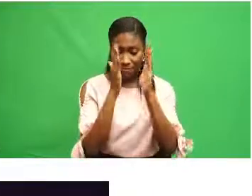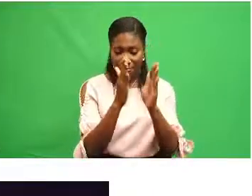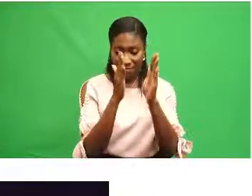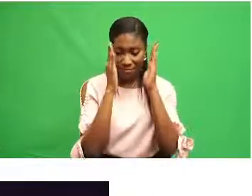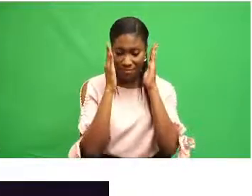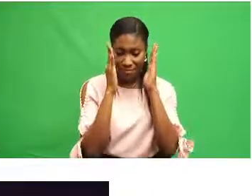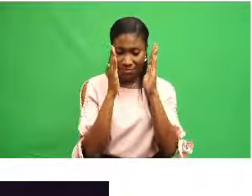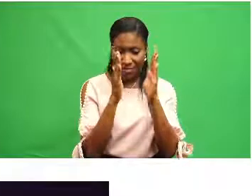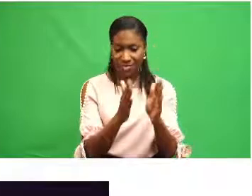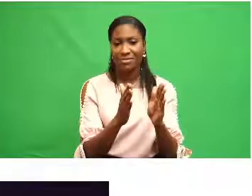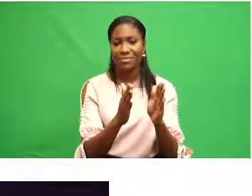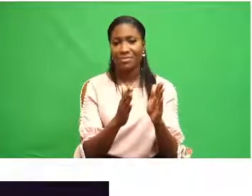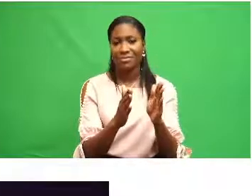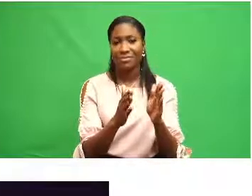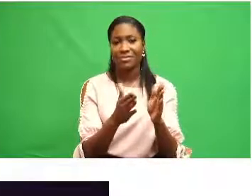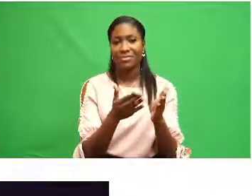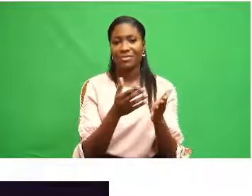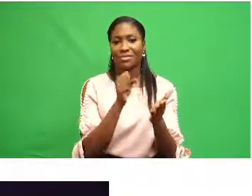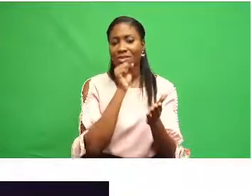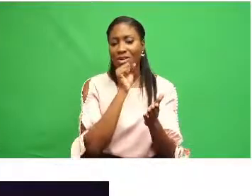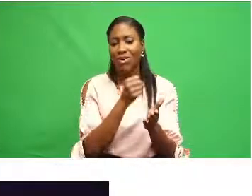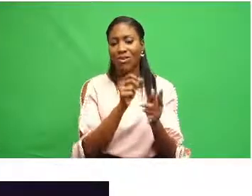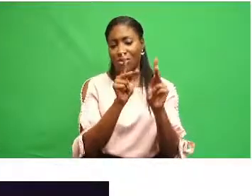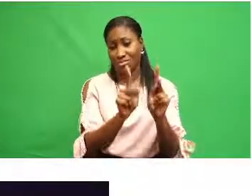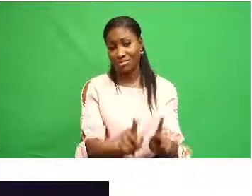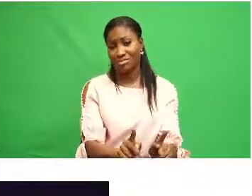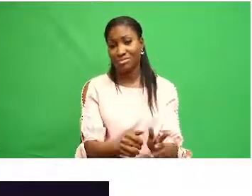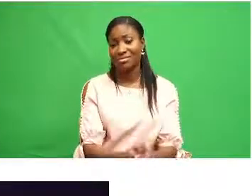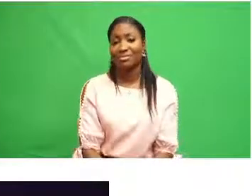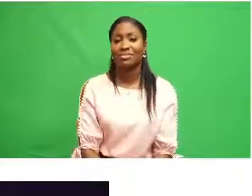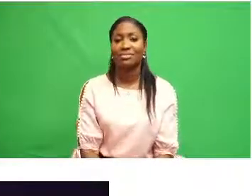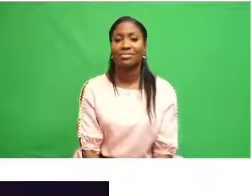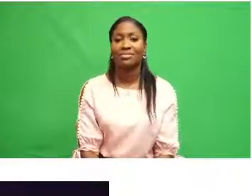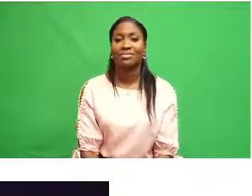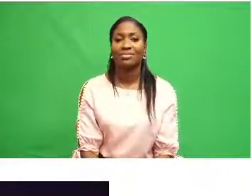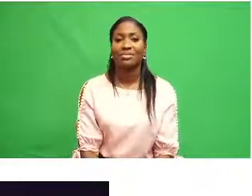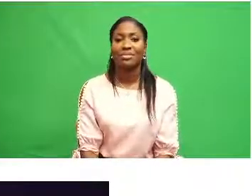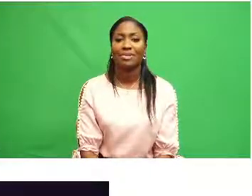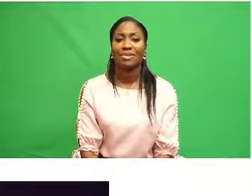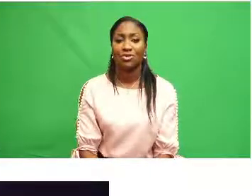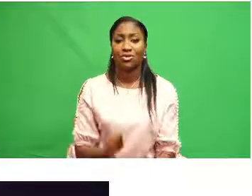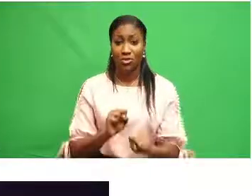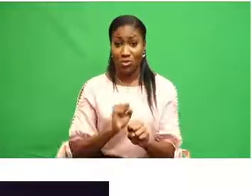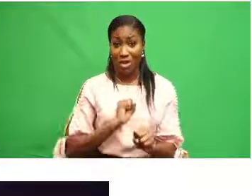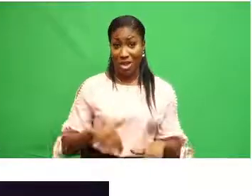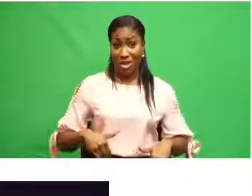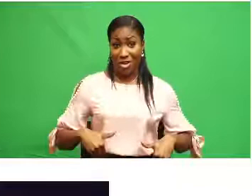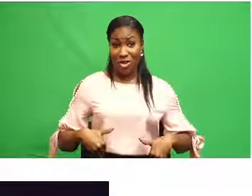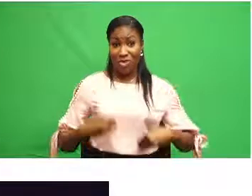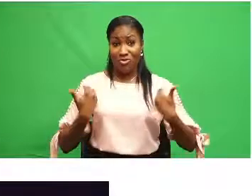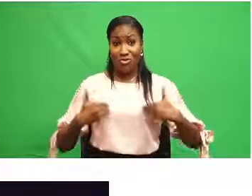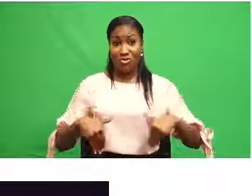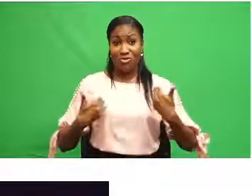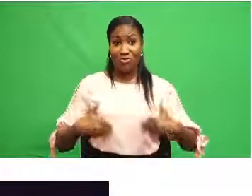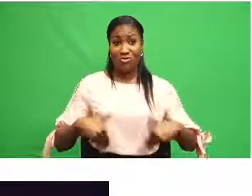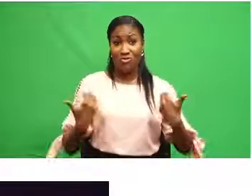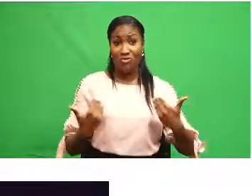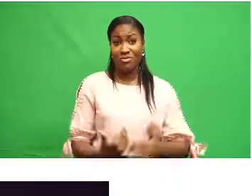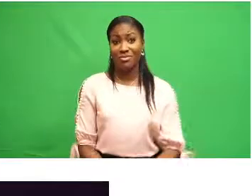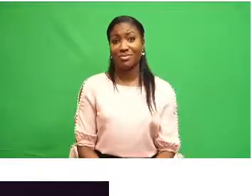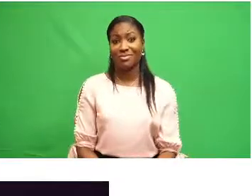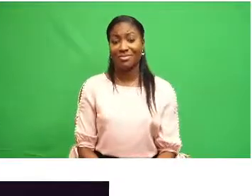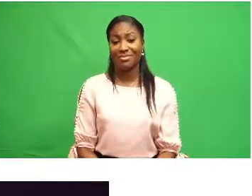the possibility where my future takes me. So, in the prime of that life, we didn't consider these children